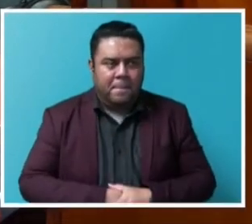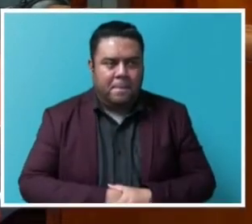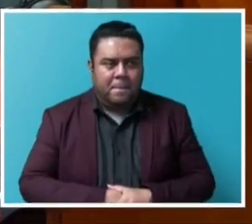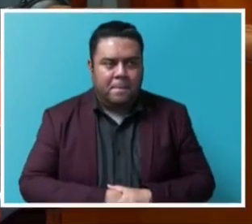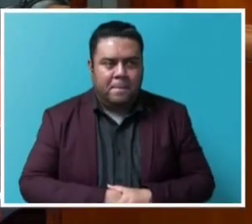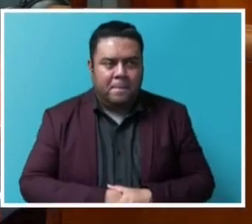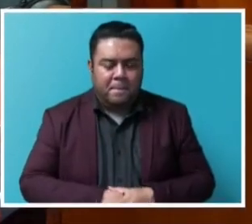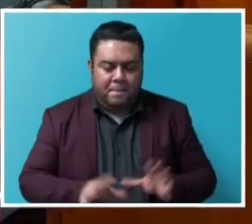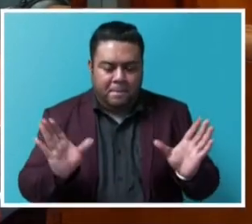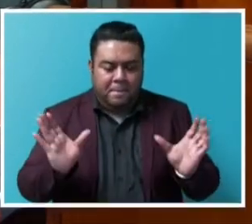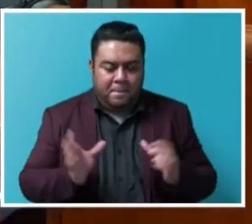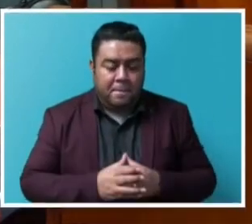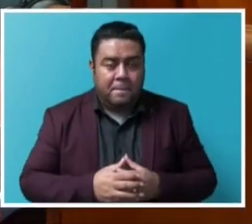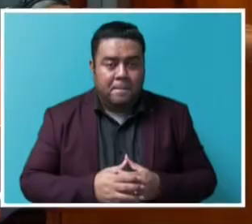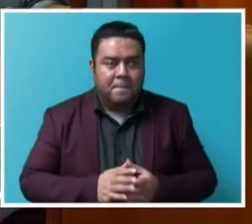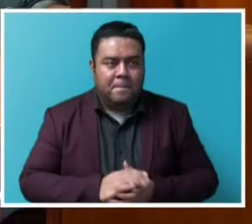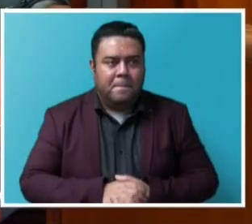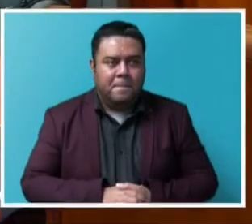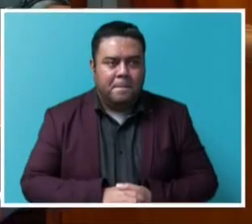Grouping and tasks.